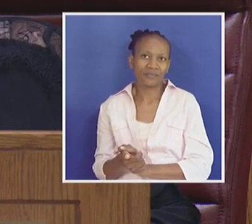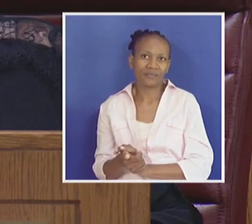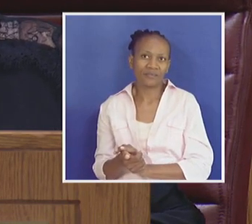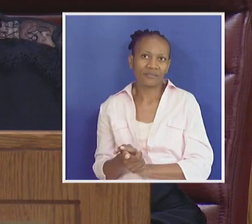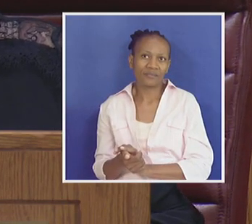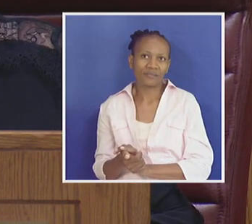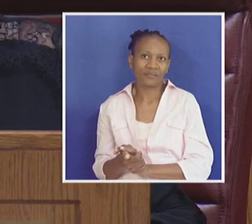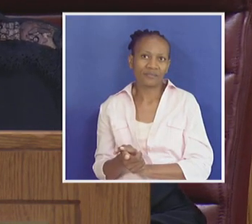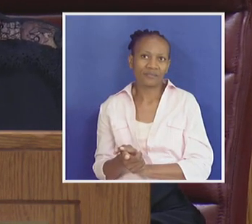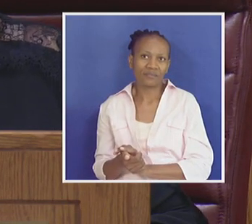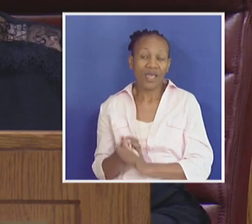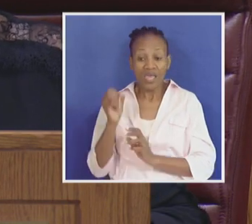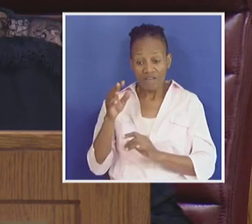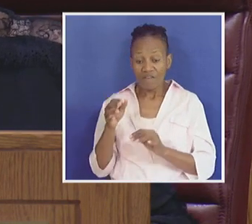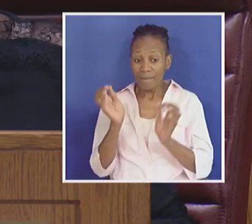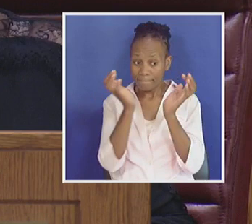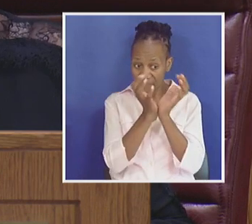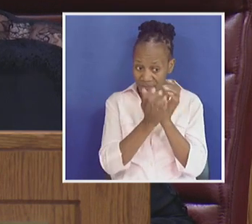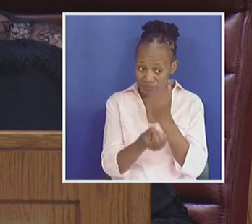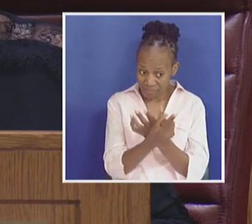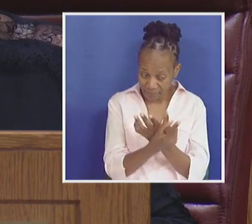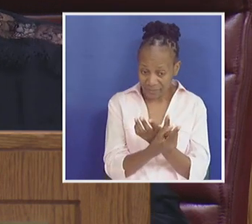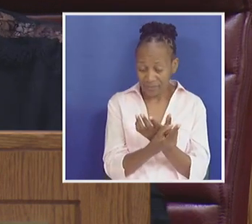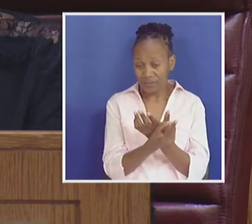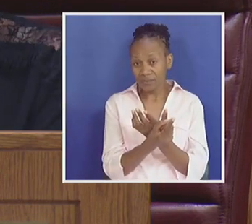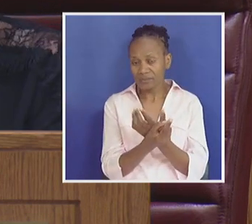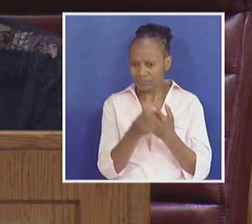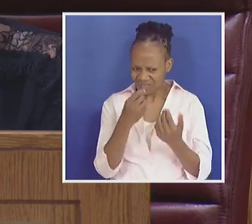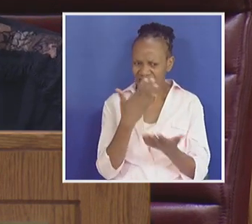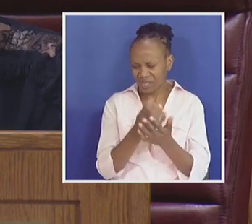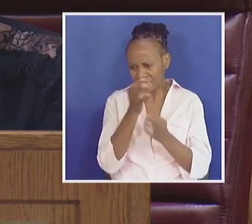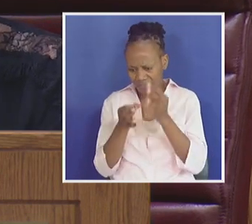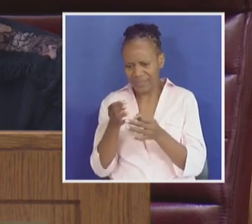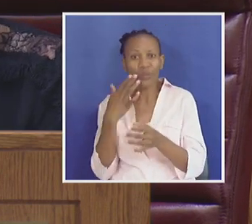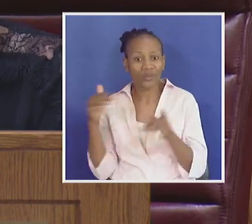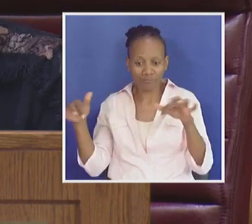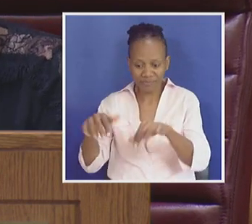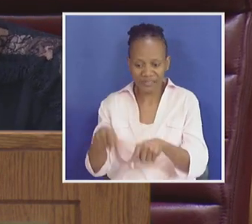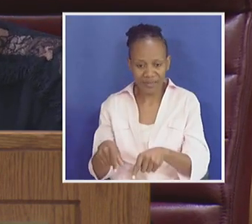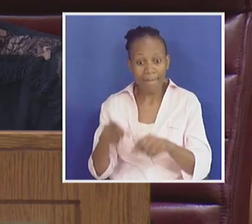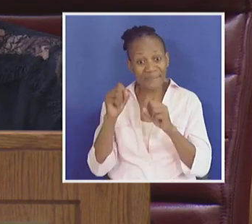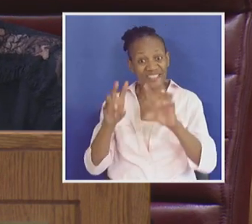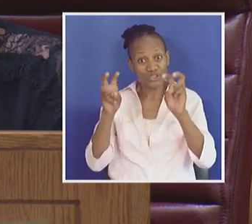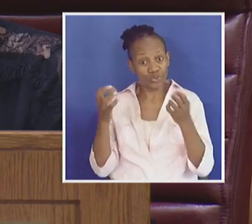Because if people have put their apologies, then you have something to say. But we must move on this